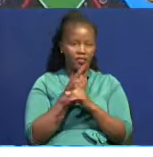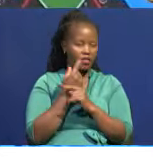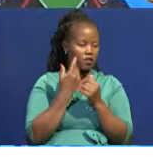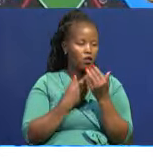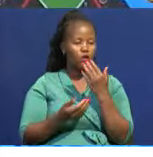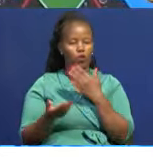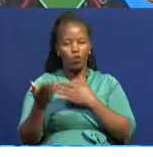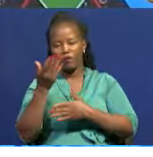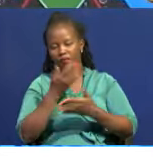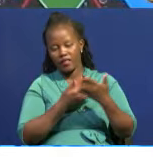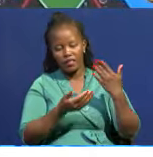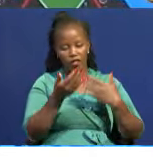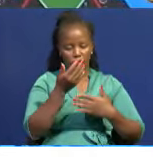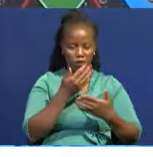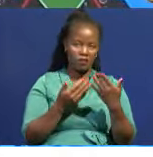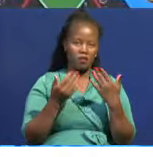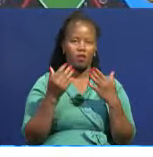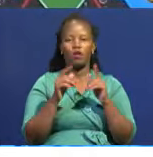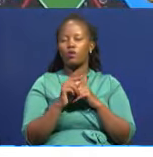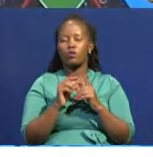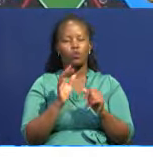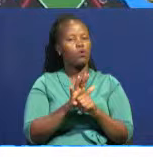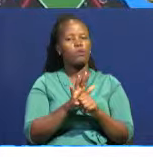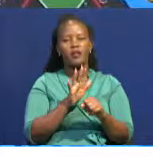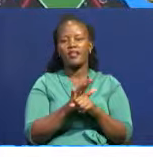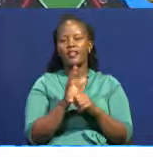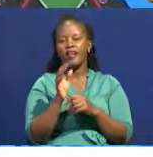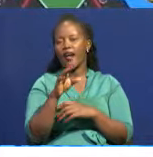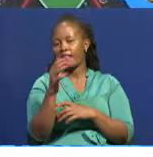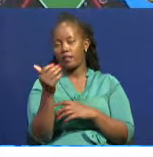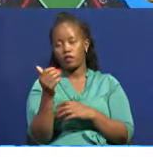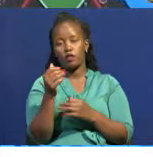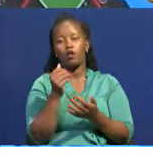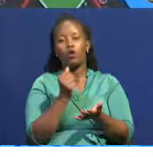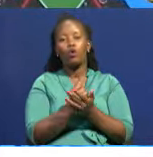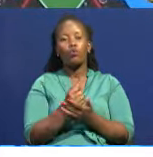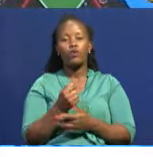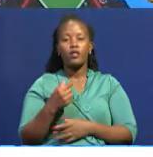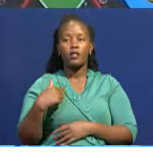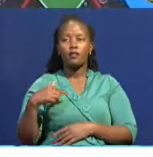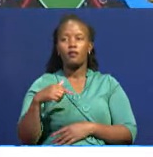doing, I think, and many others, will really help us